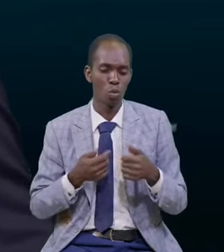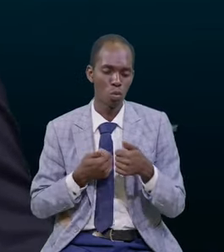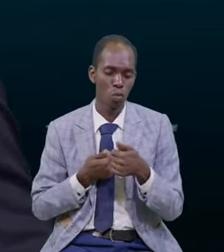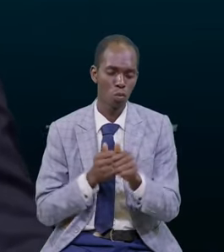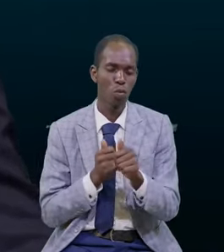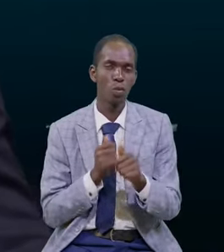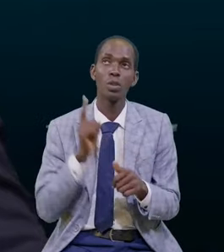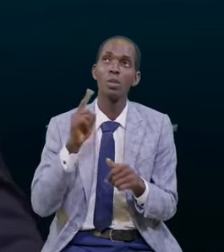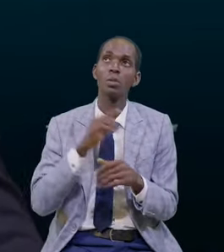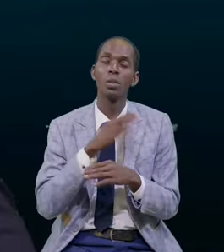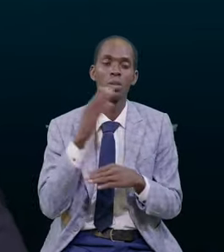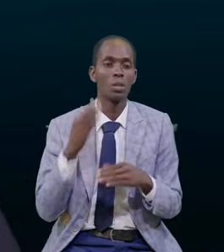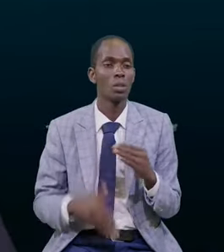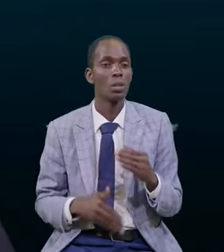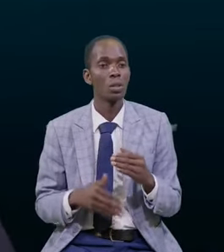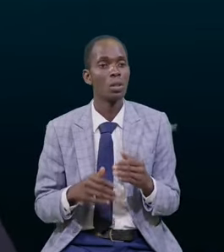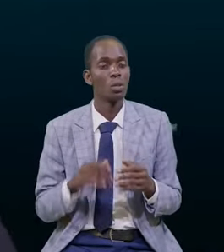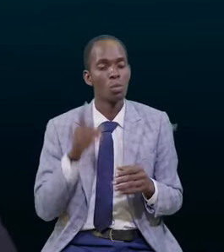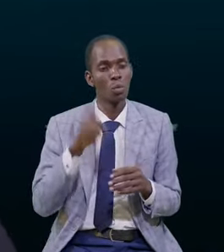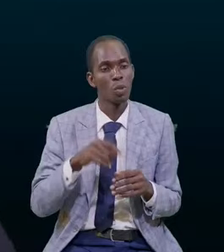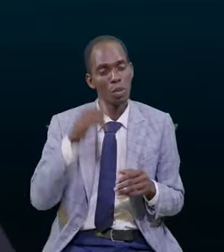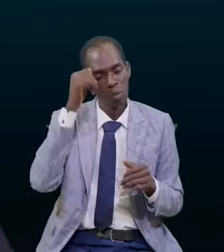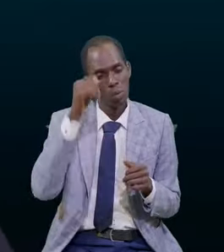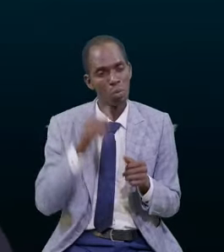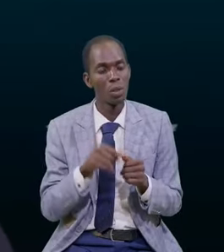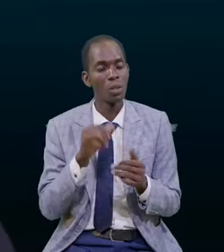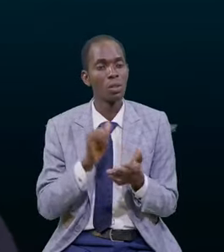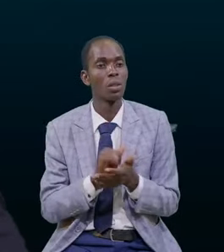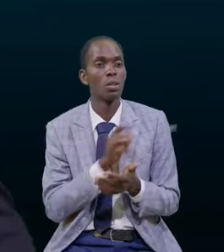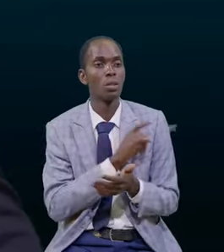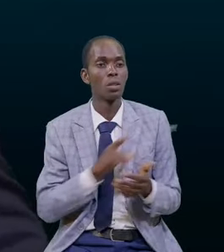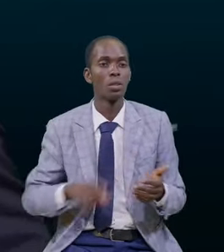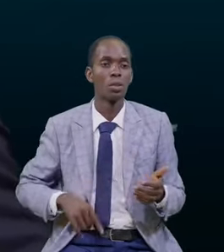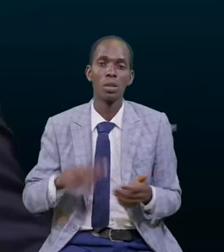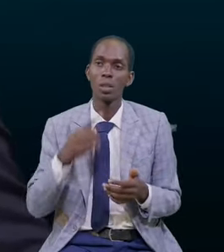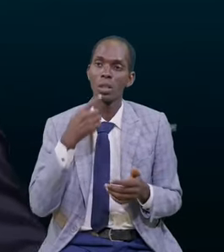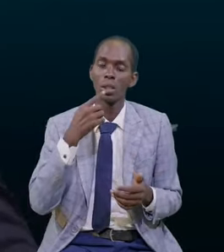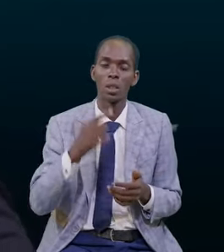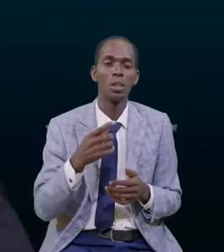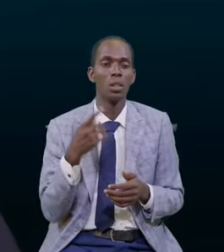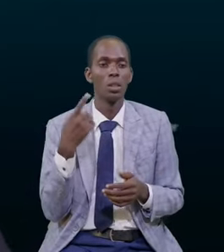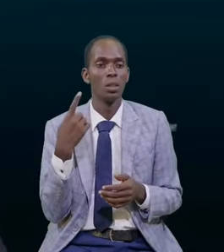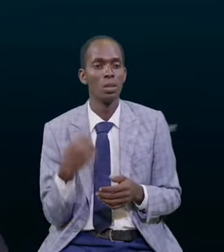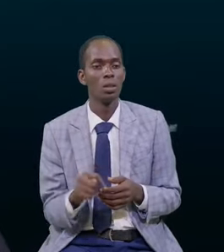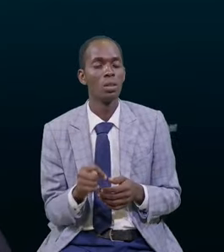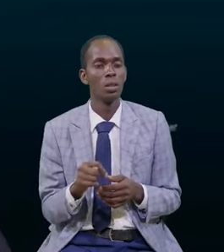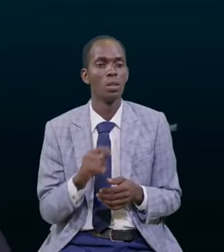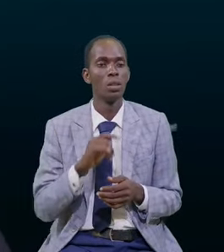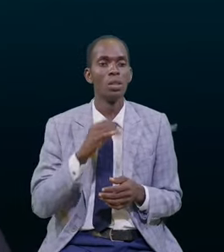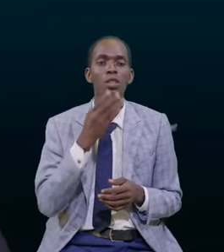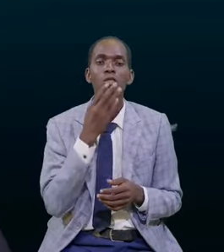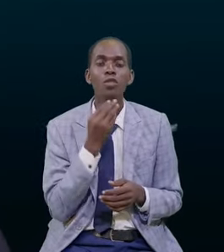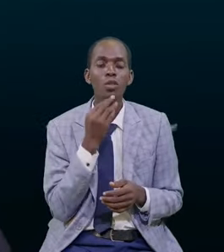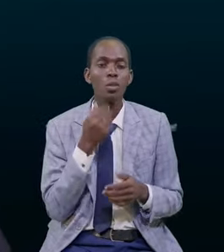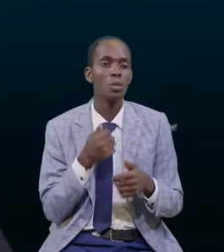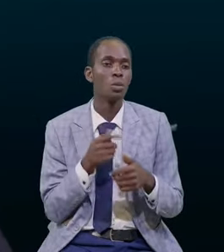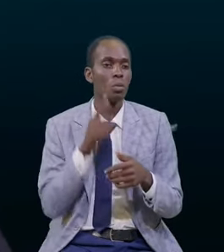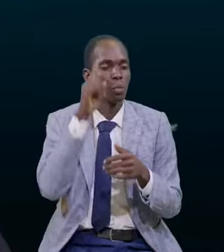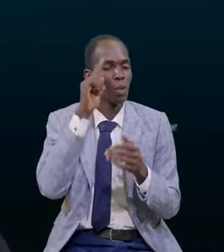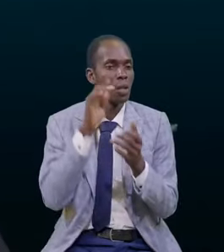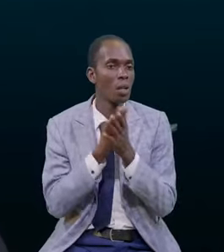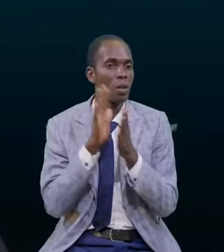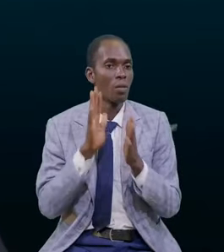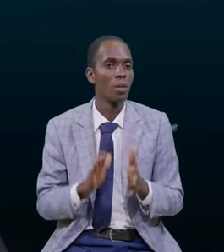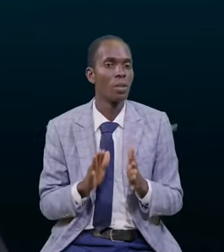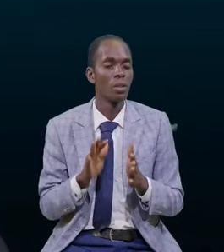remember that the Lord himself told those Jewish Believers if he continue in my word then are ye my disciples indeed